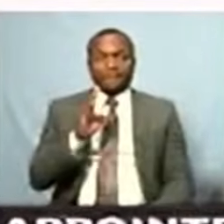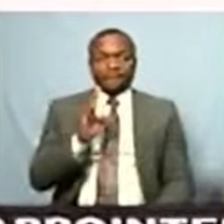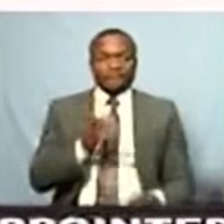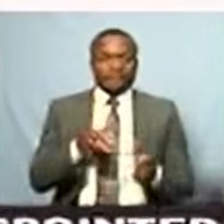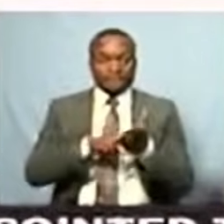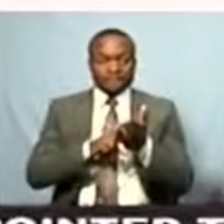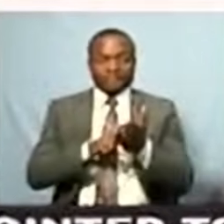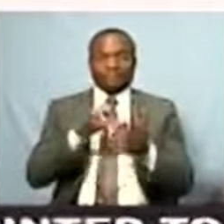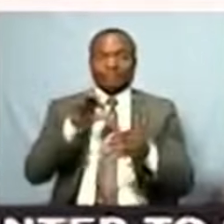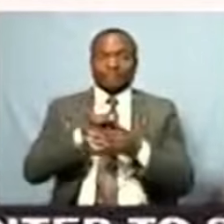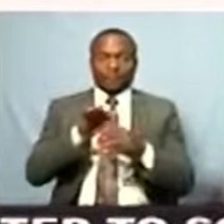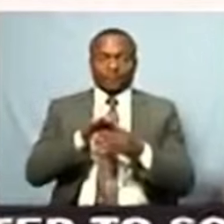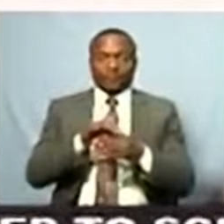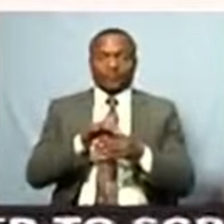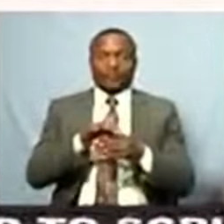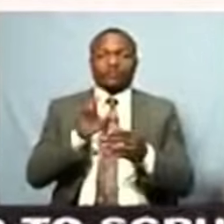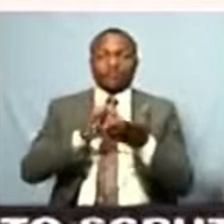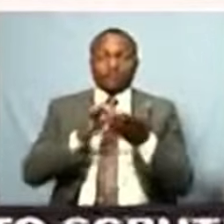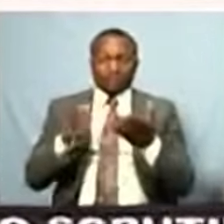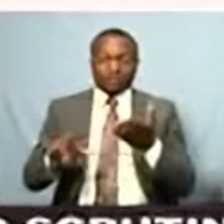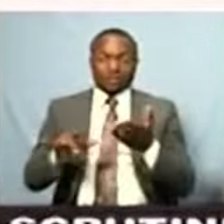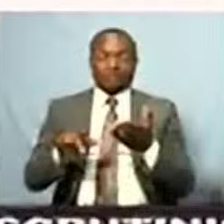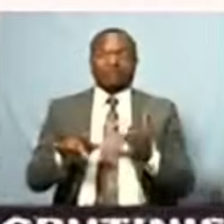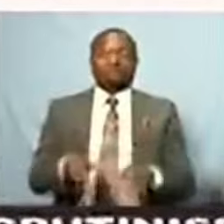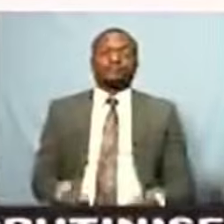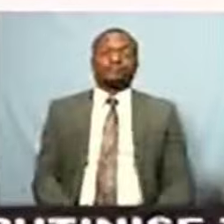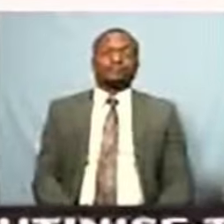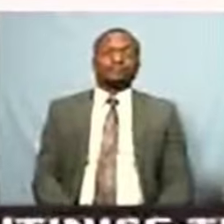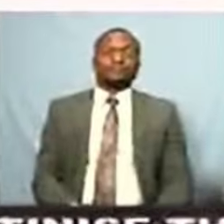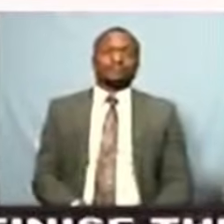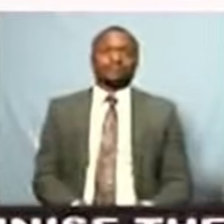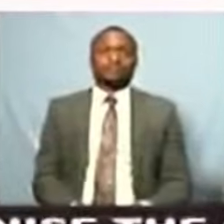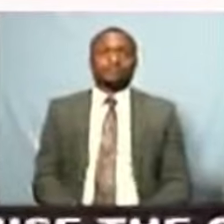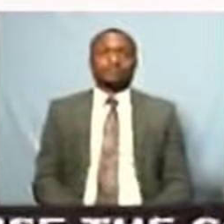are a huge drain on the country's treasury.